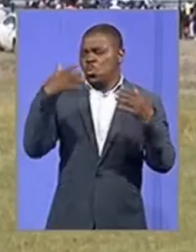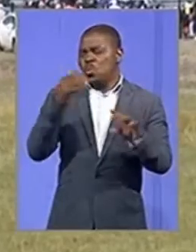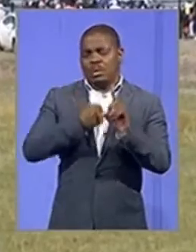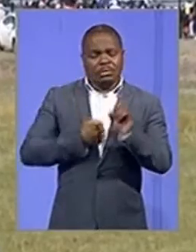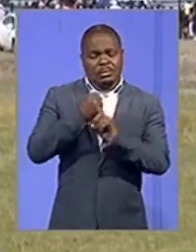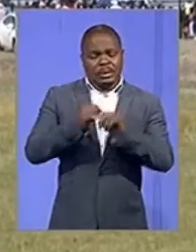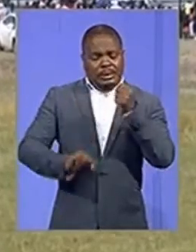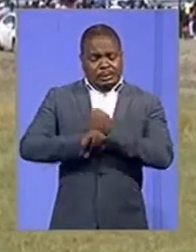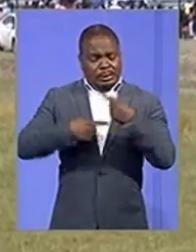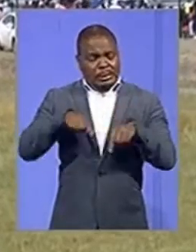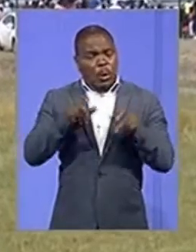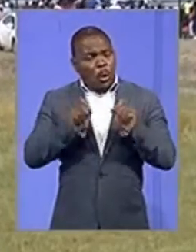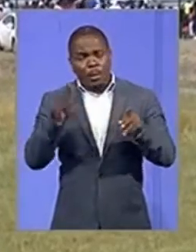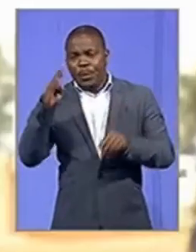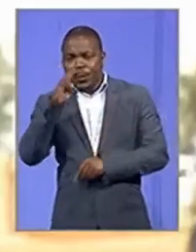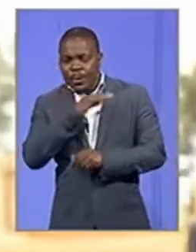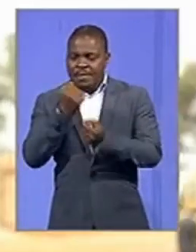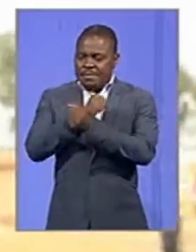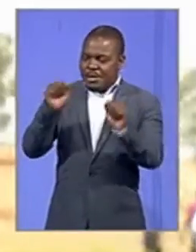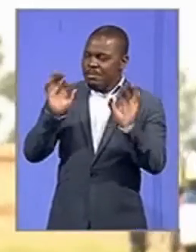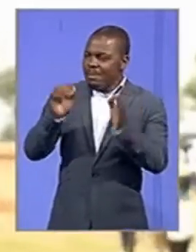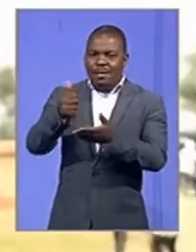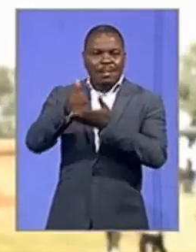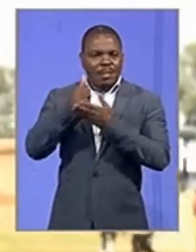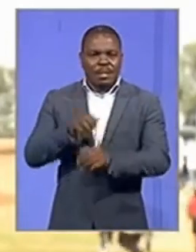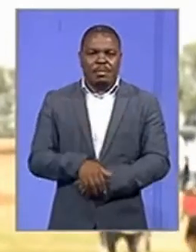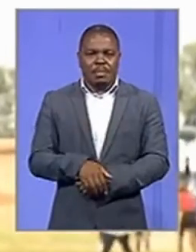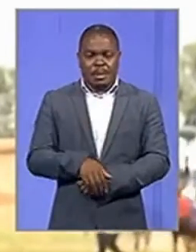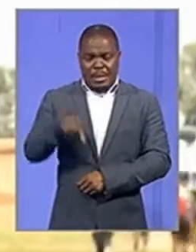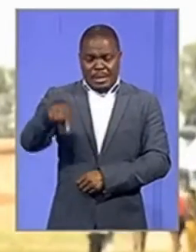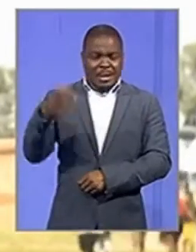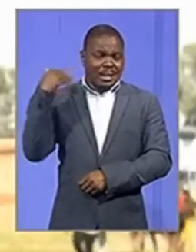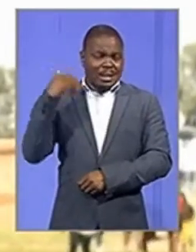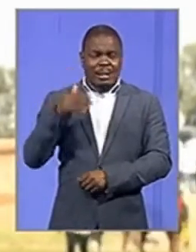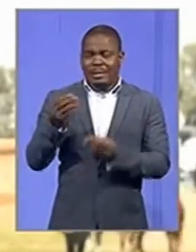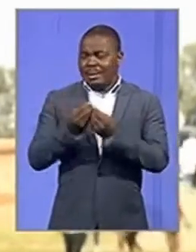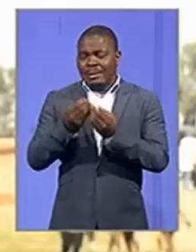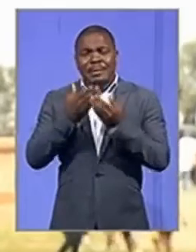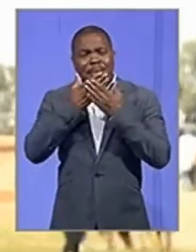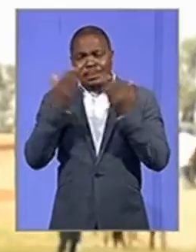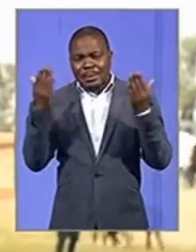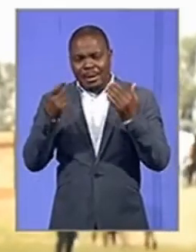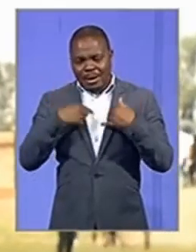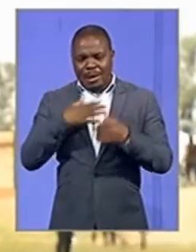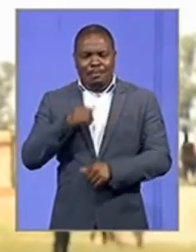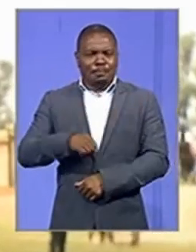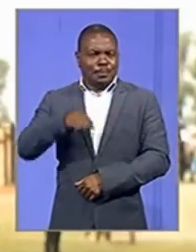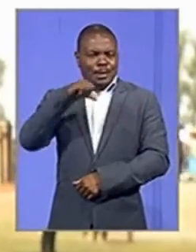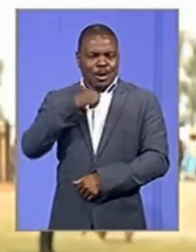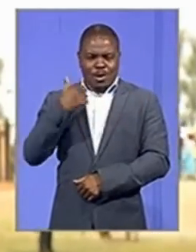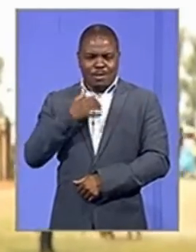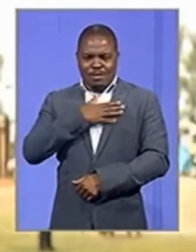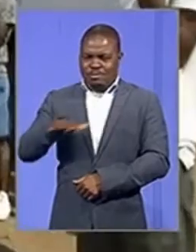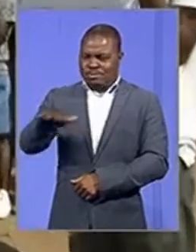menyetla lefatsheng tokoloho re thusitse. Wanta ntse di siyo ka motho a tshepong. Re ikutlwa motlotlo haholo a le teng kwana